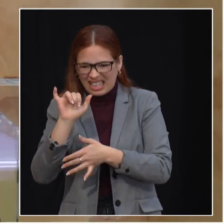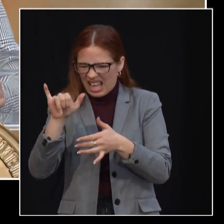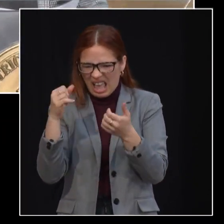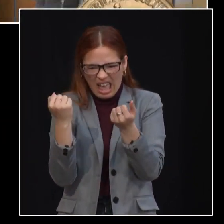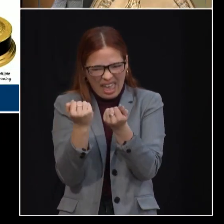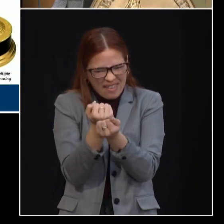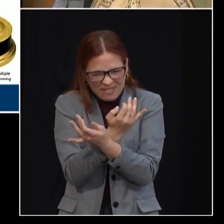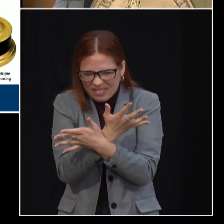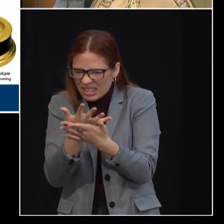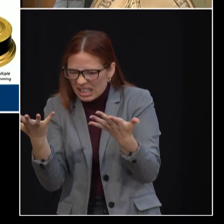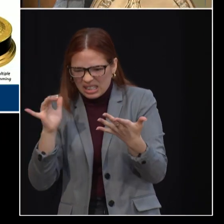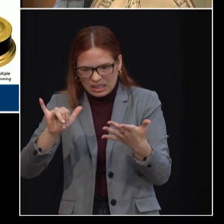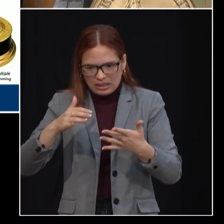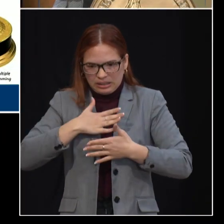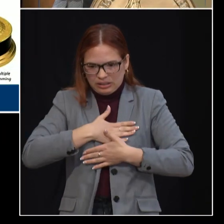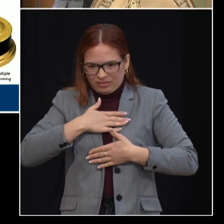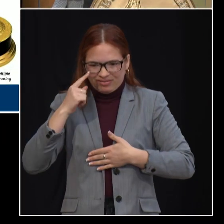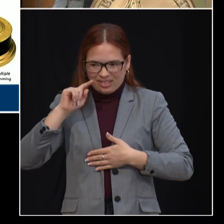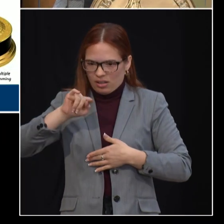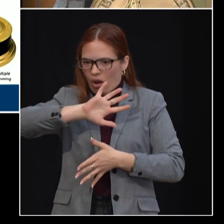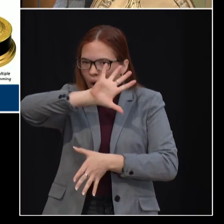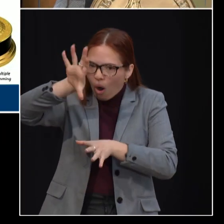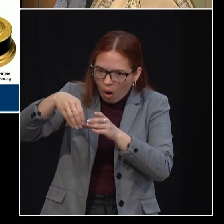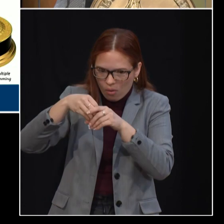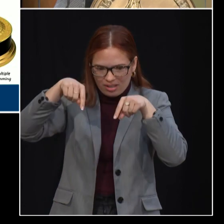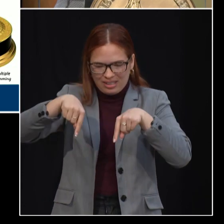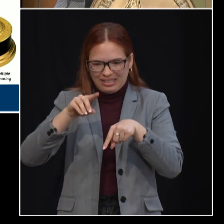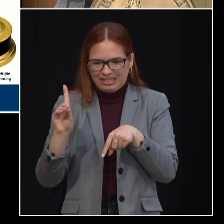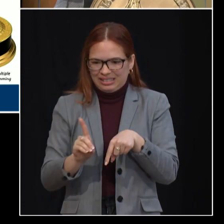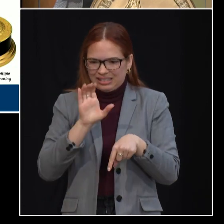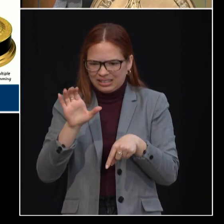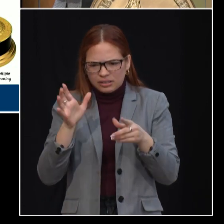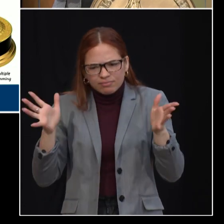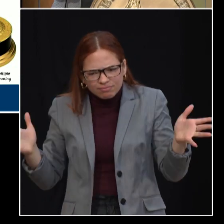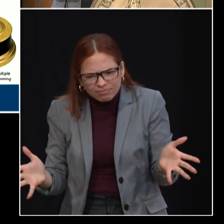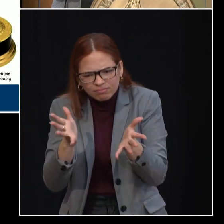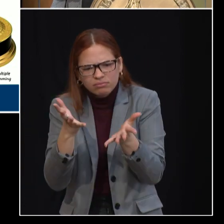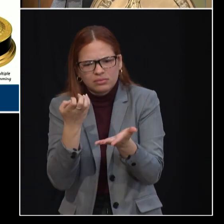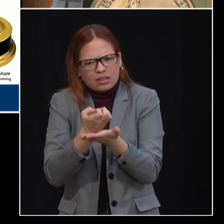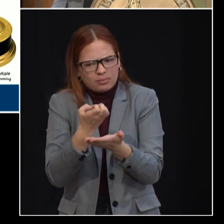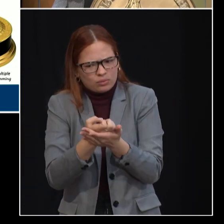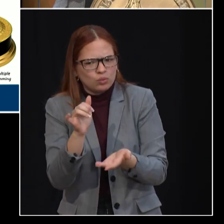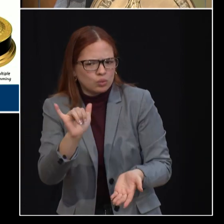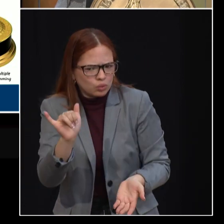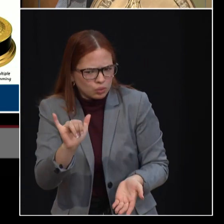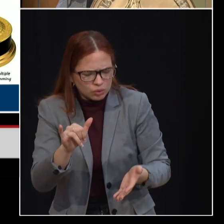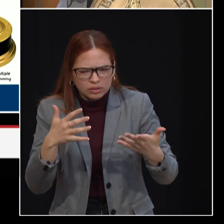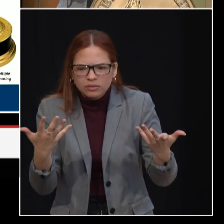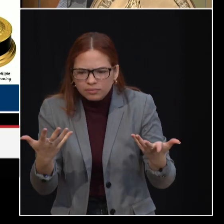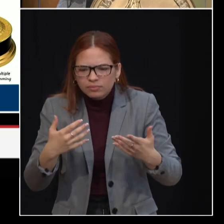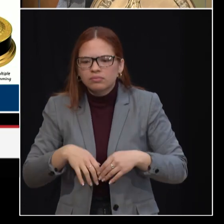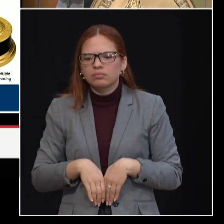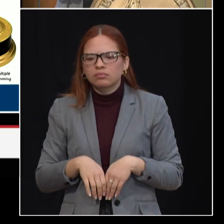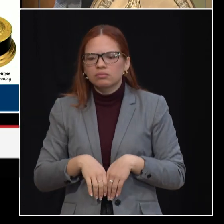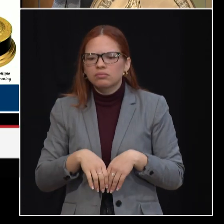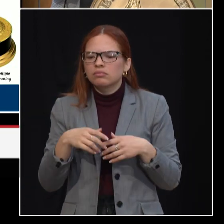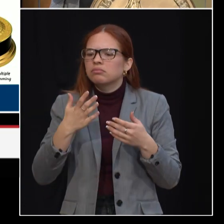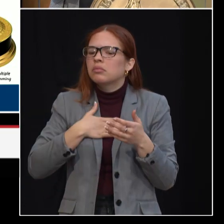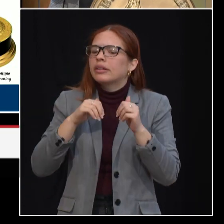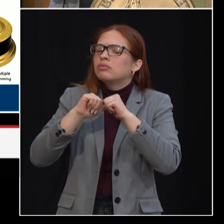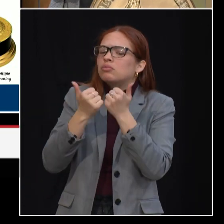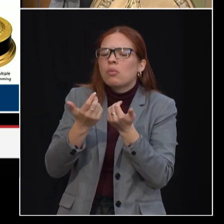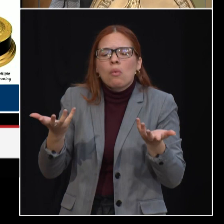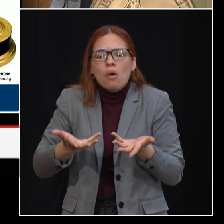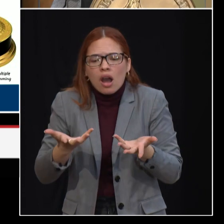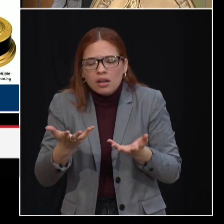creative economy. With that said, let me share a little bit about OCTFME with you. We run 3 DC